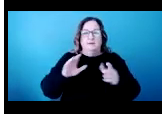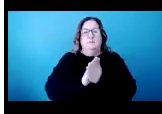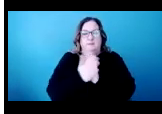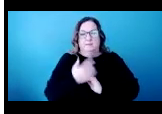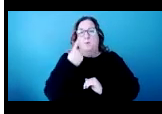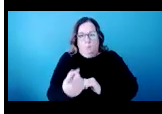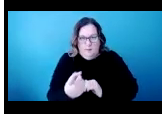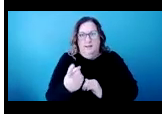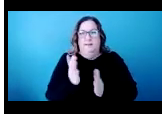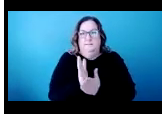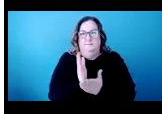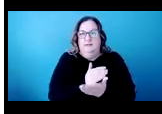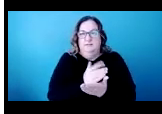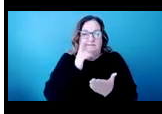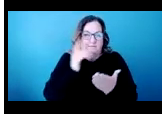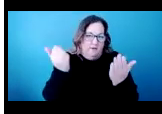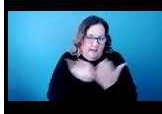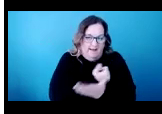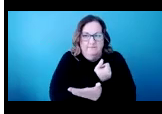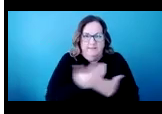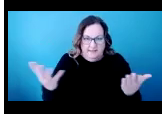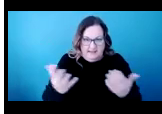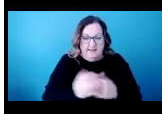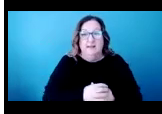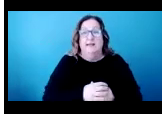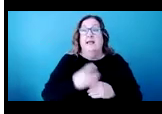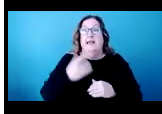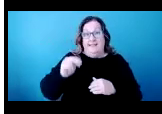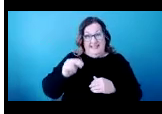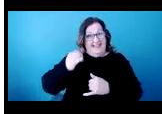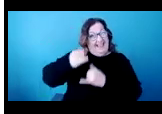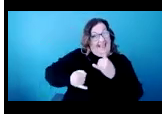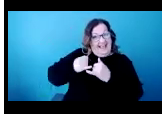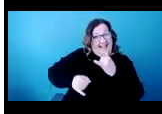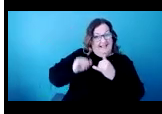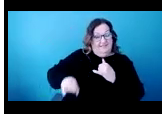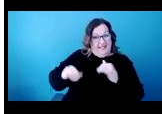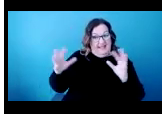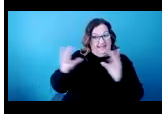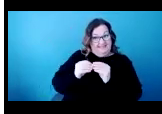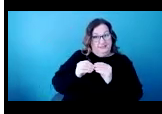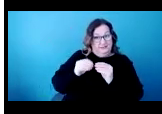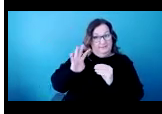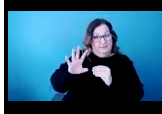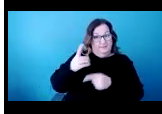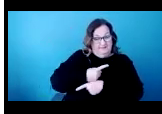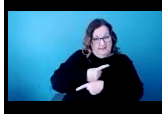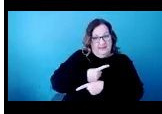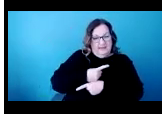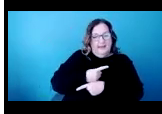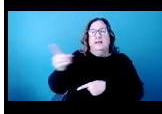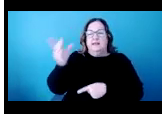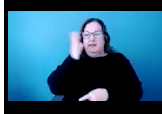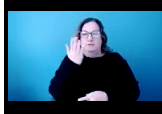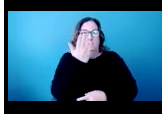And generally the last week of the session, that 7th week, is when they come up and kind of propose, this is our final